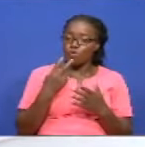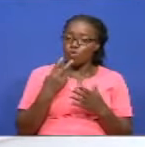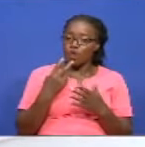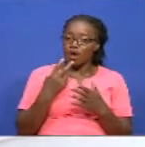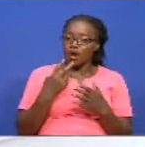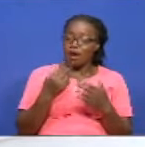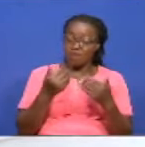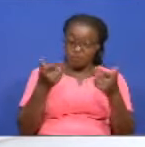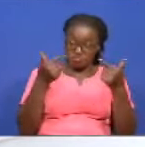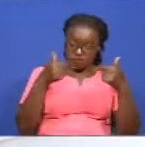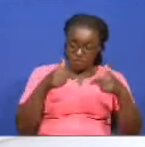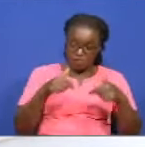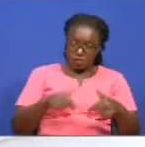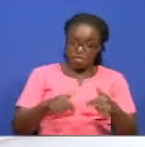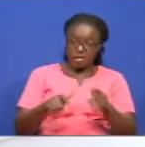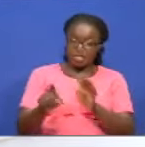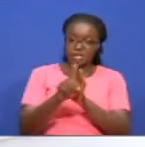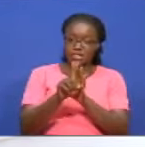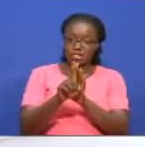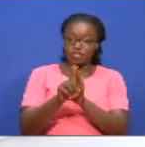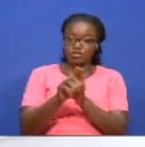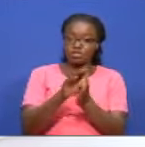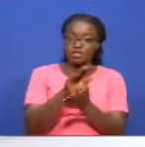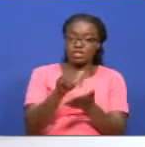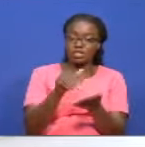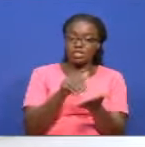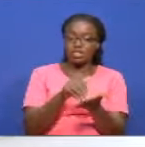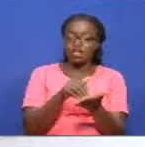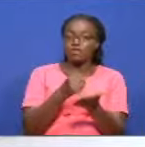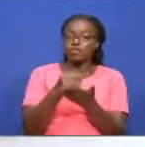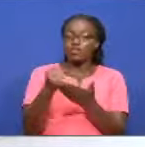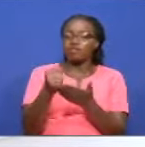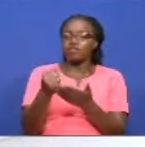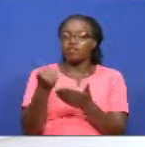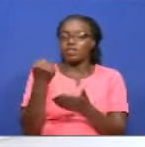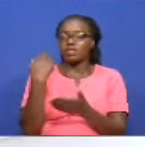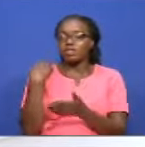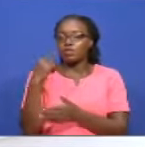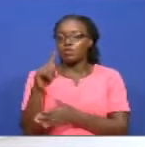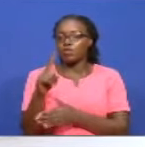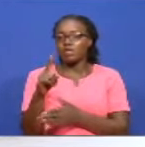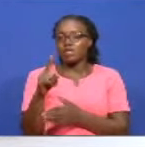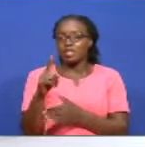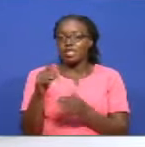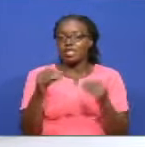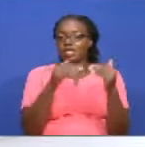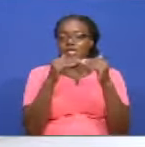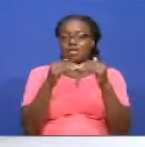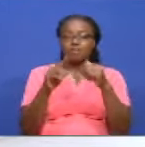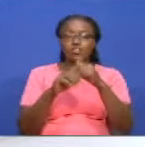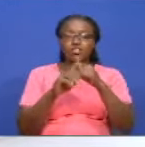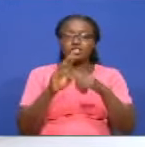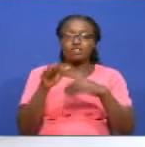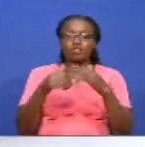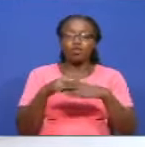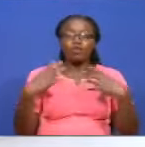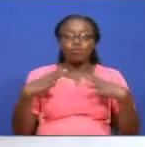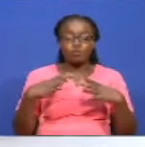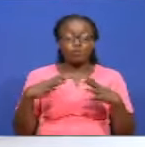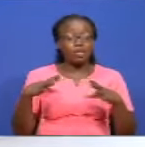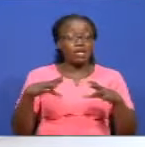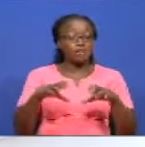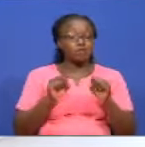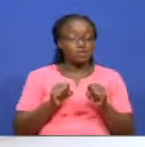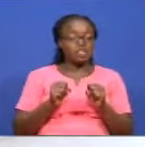an isolation unit, we were referred because, one, being a level 6, we are able, all our patients that are admitted here